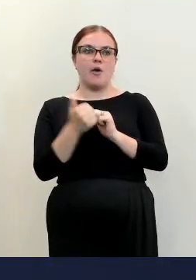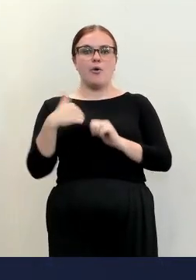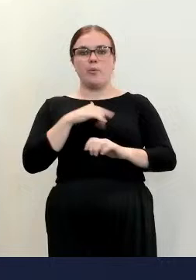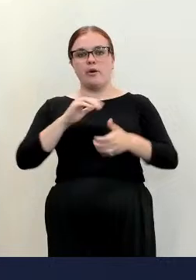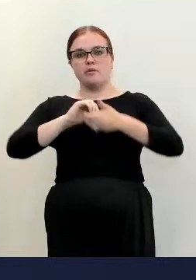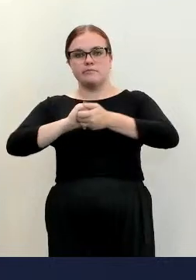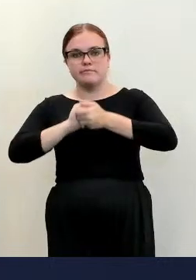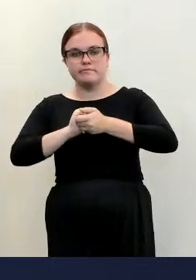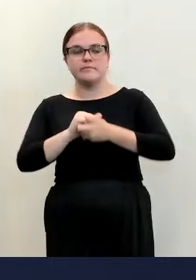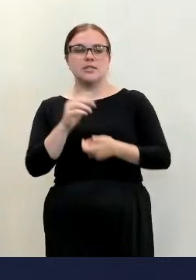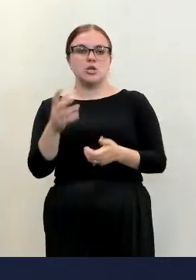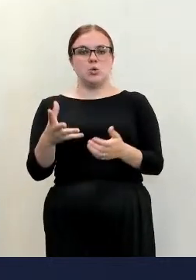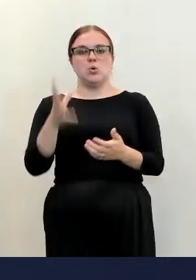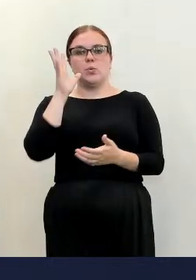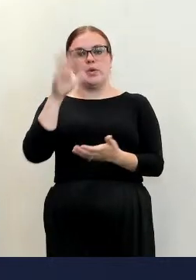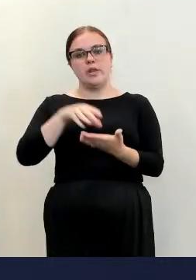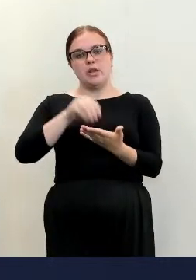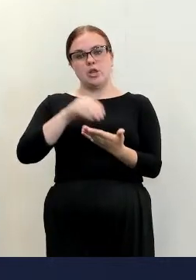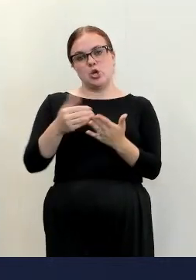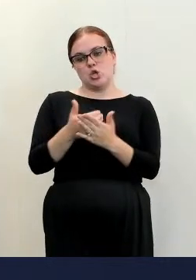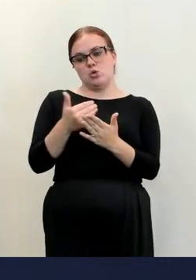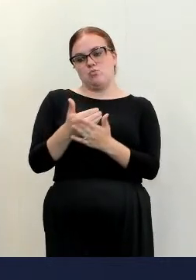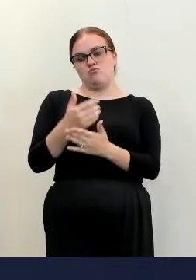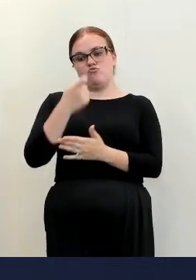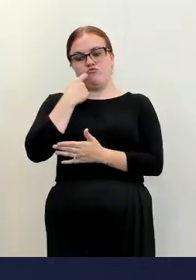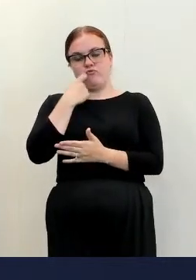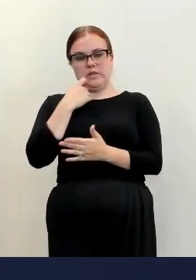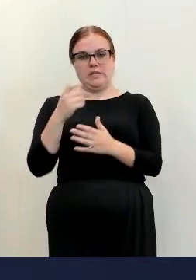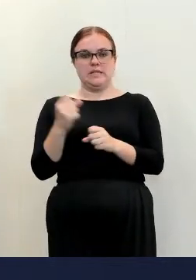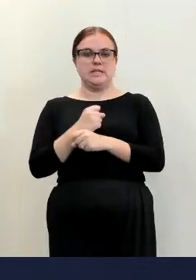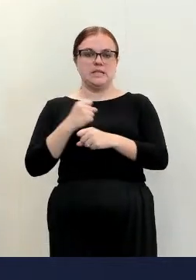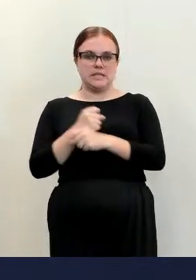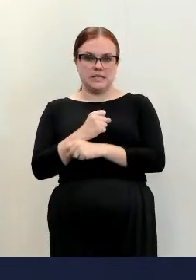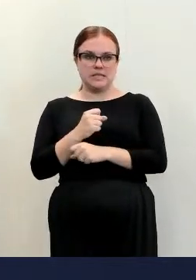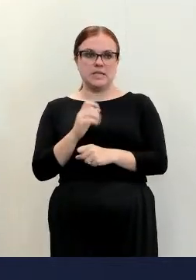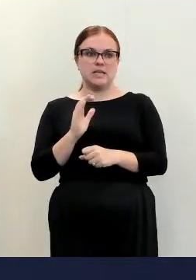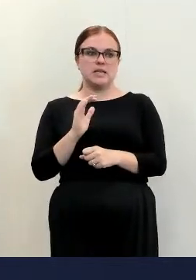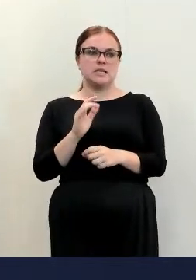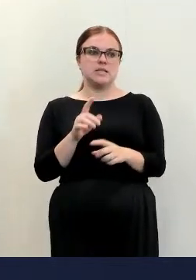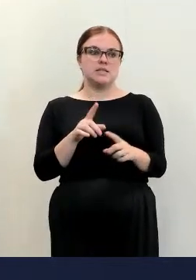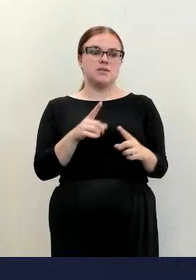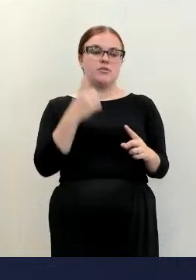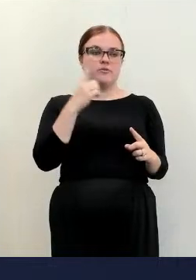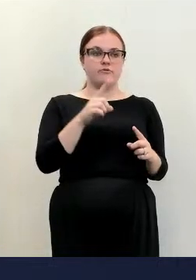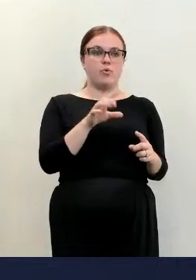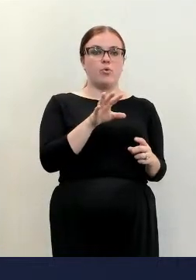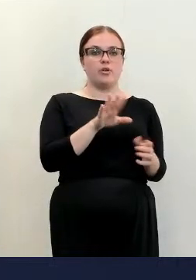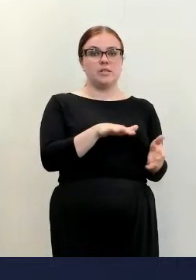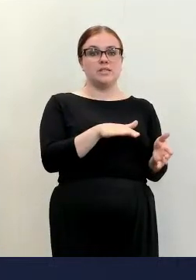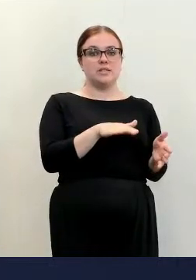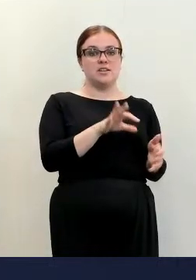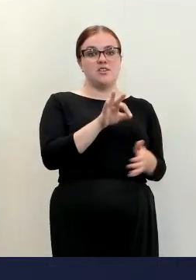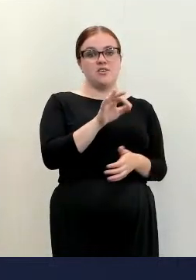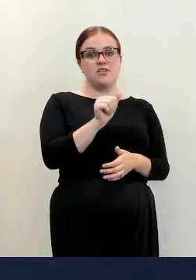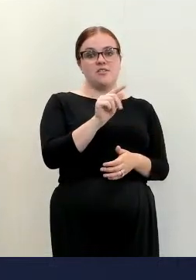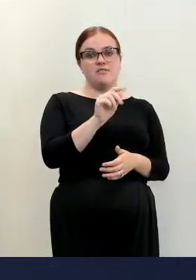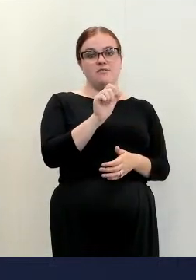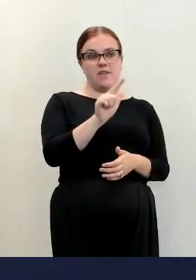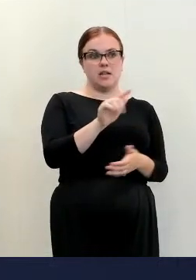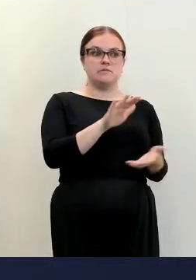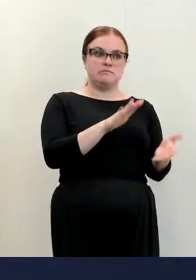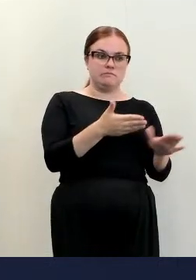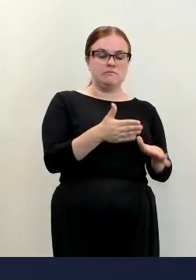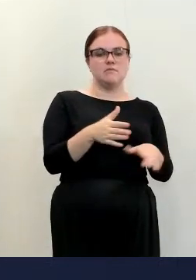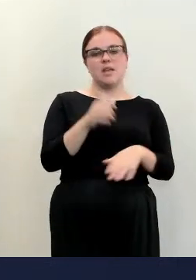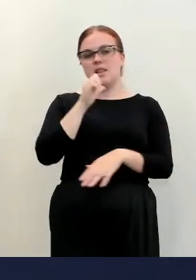collaborating, and you'll learn the latest statistics of our overdoses and our both fatal and non-fatal, because now we get good data from law enforcement